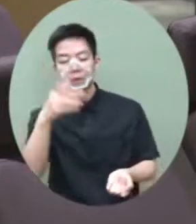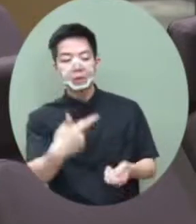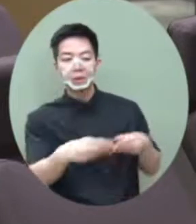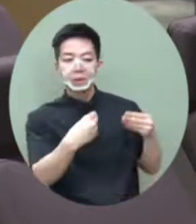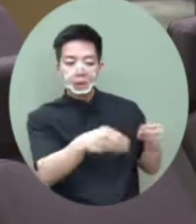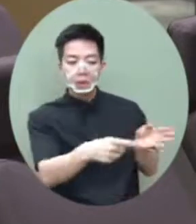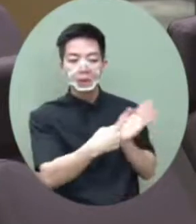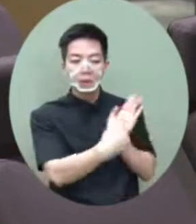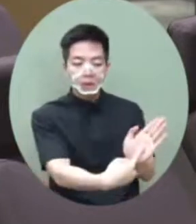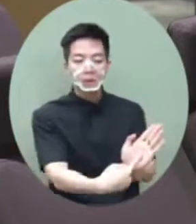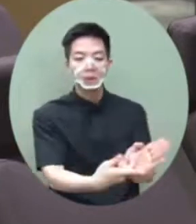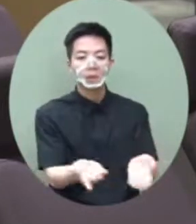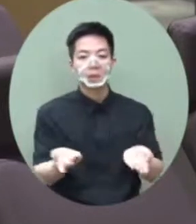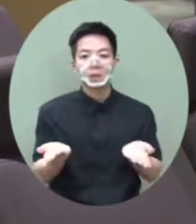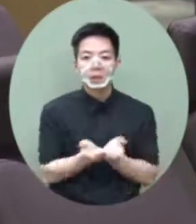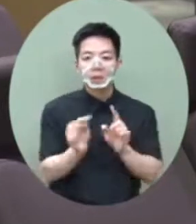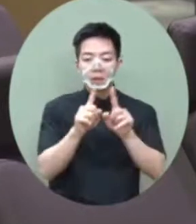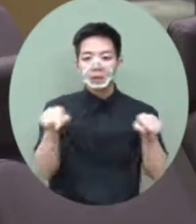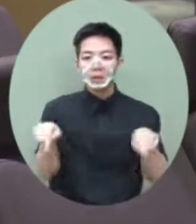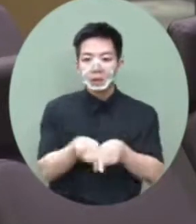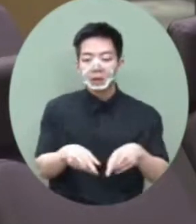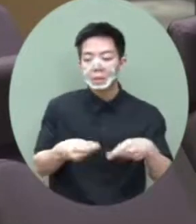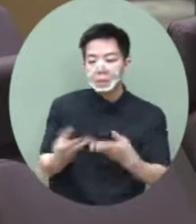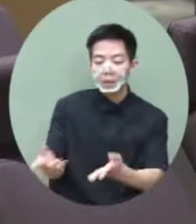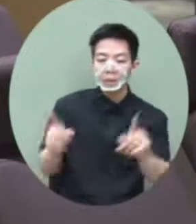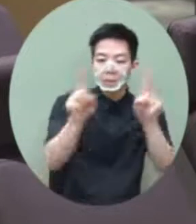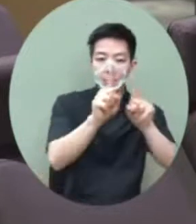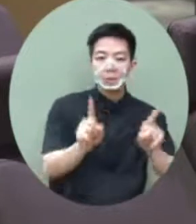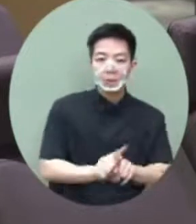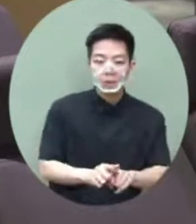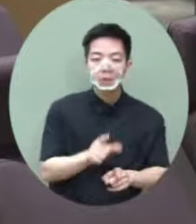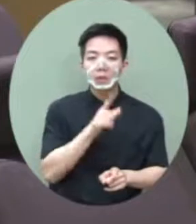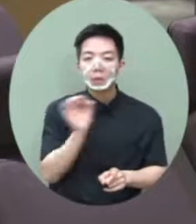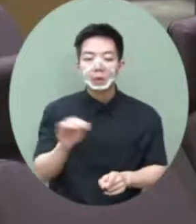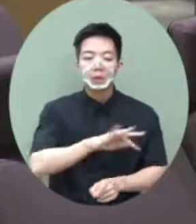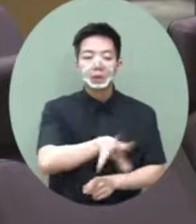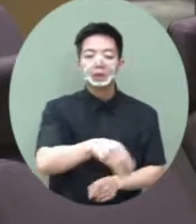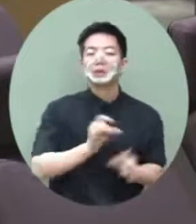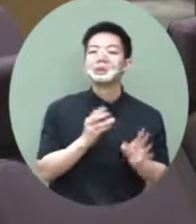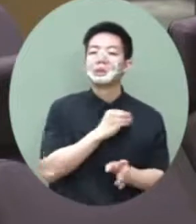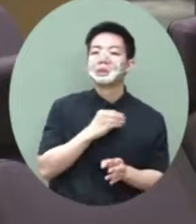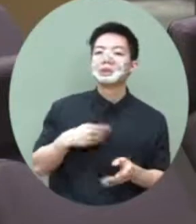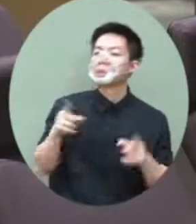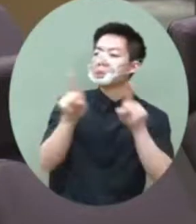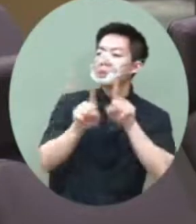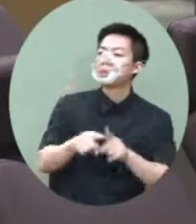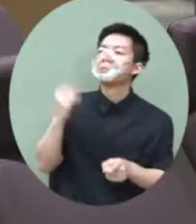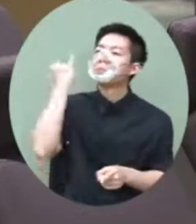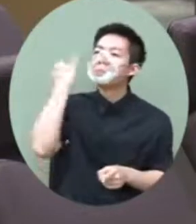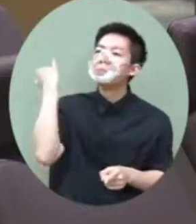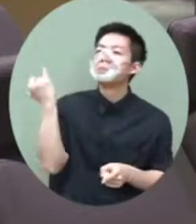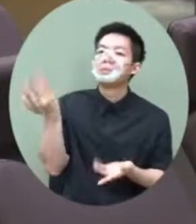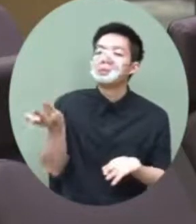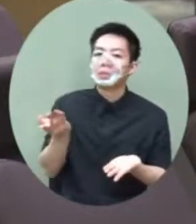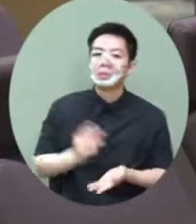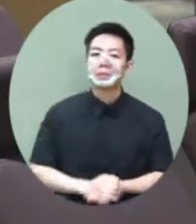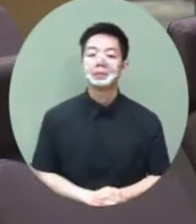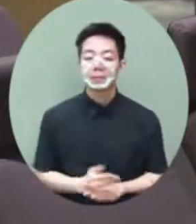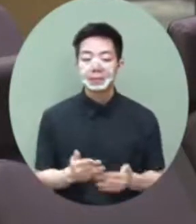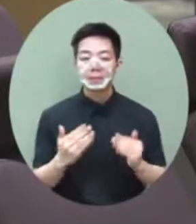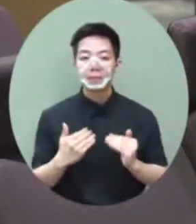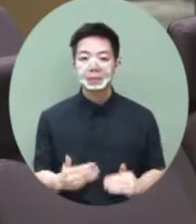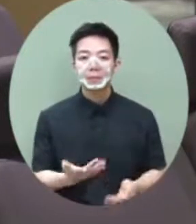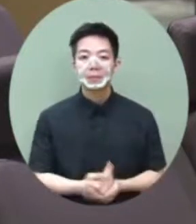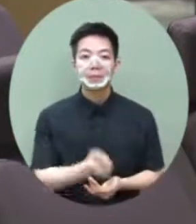can recovered patients be issued such certificates? Because most people don't know what